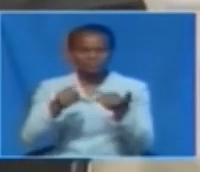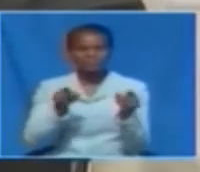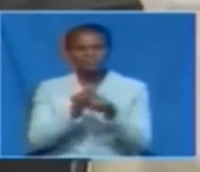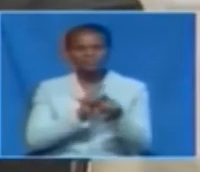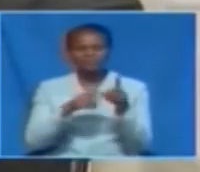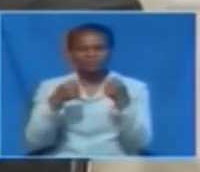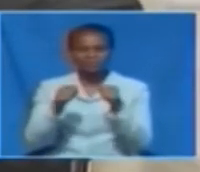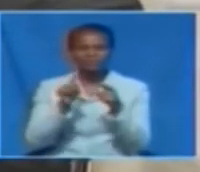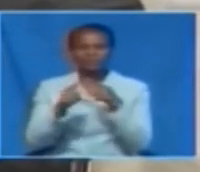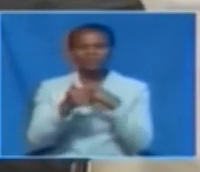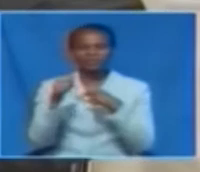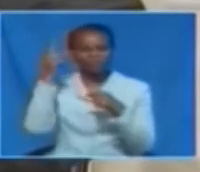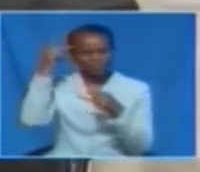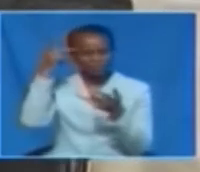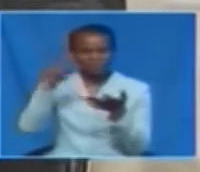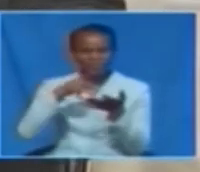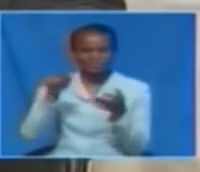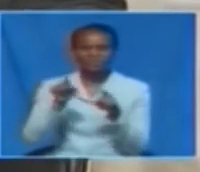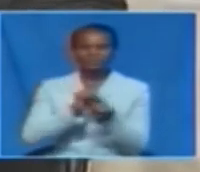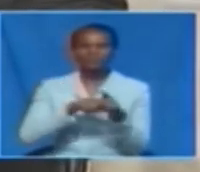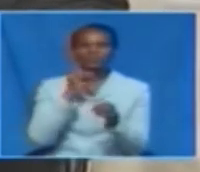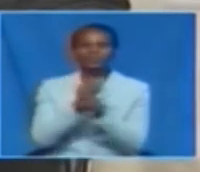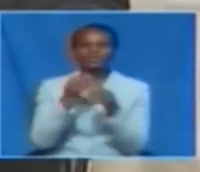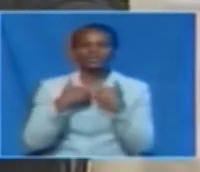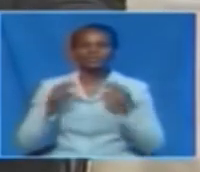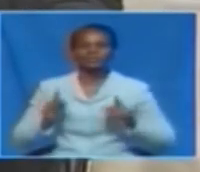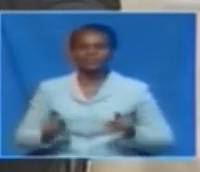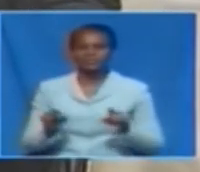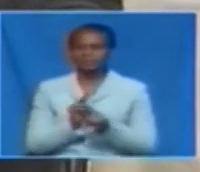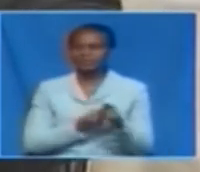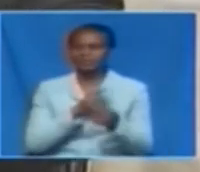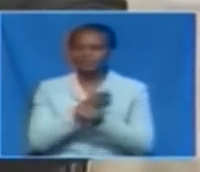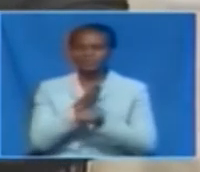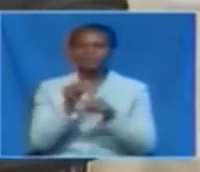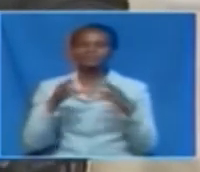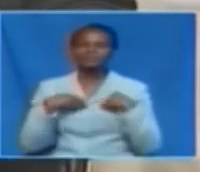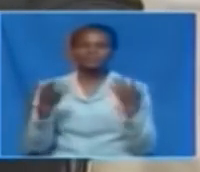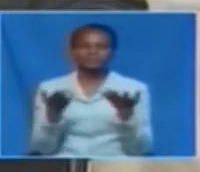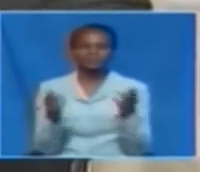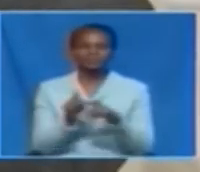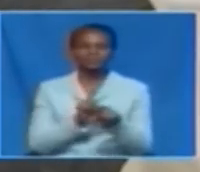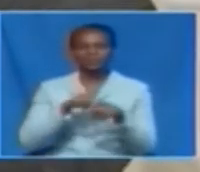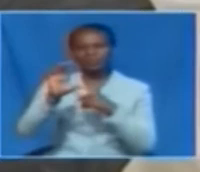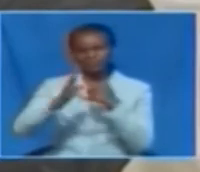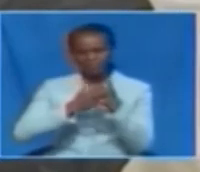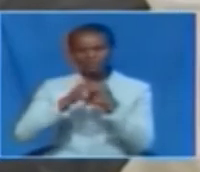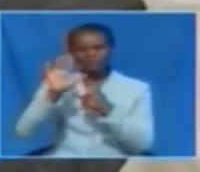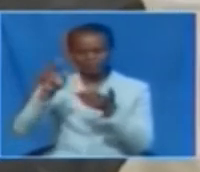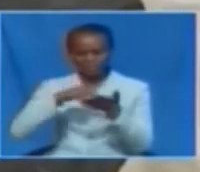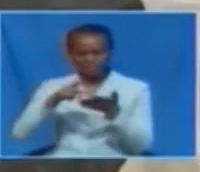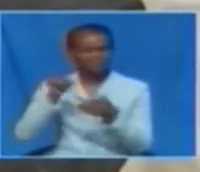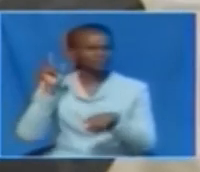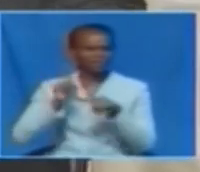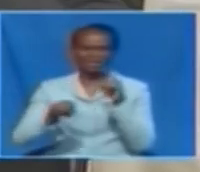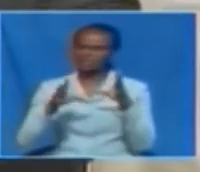try on another political party, they already have their person there. Once they don't adopt you and you try to come back to your party, nobody's